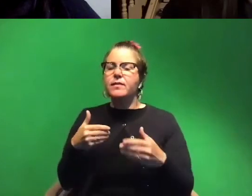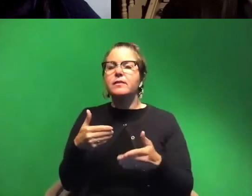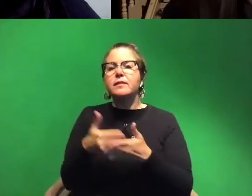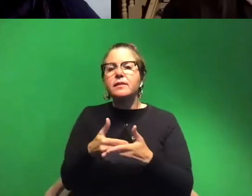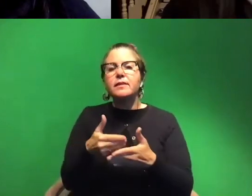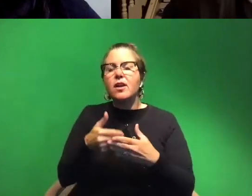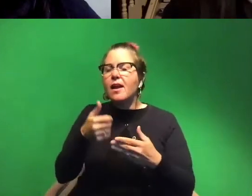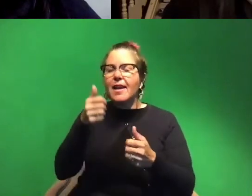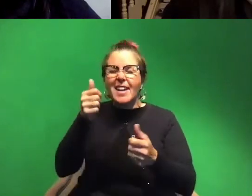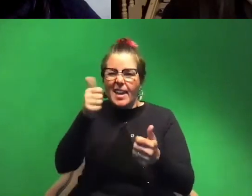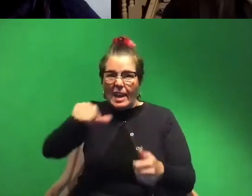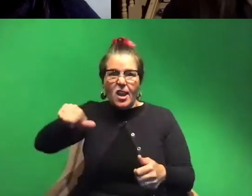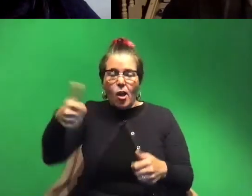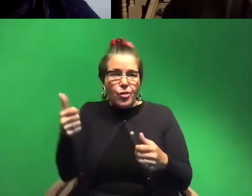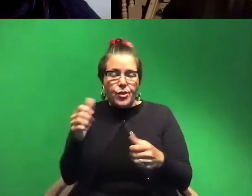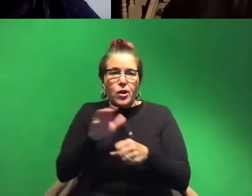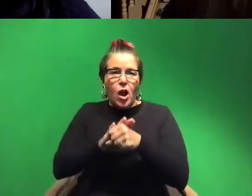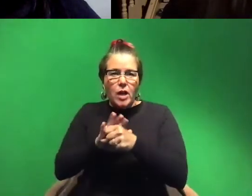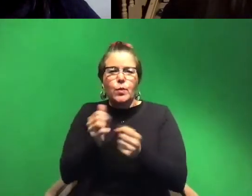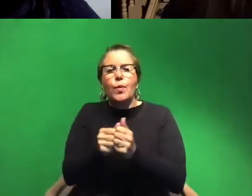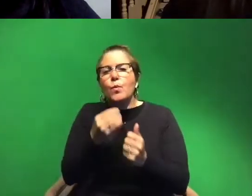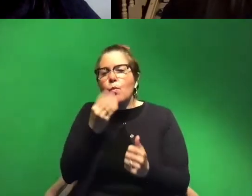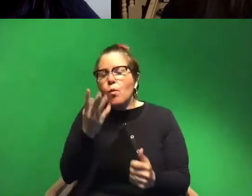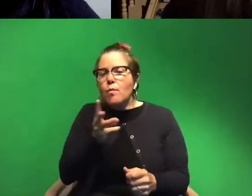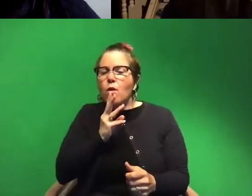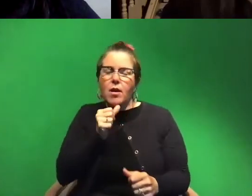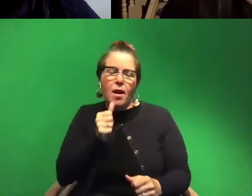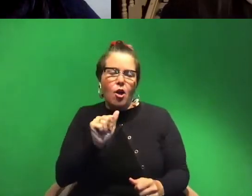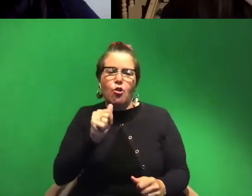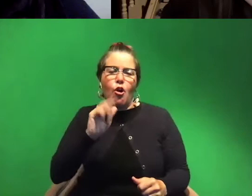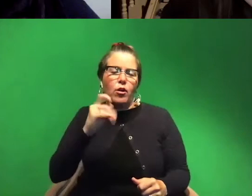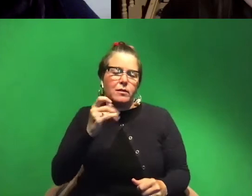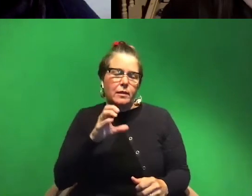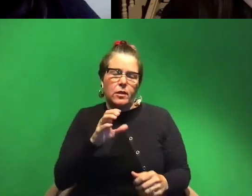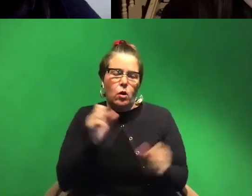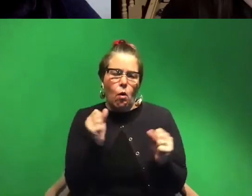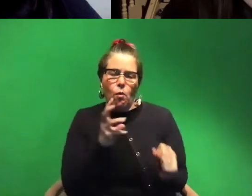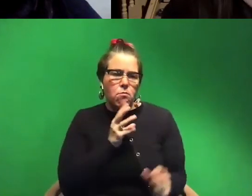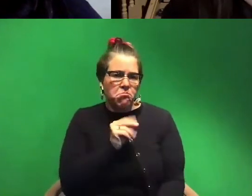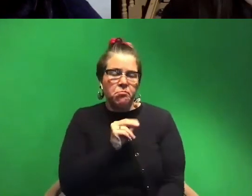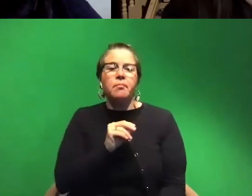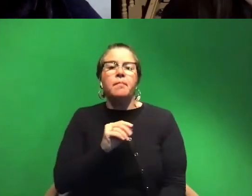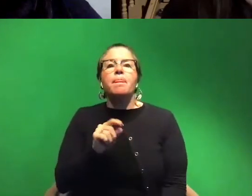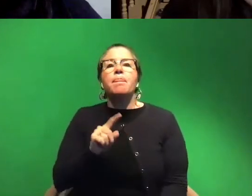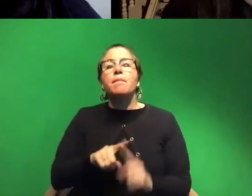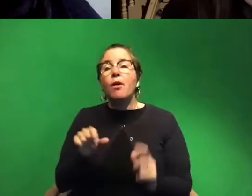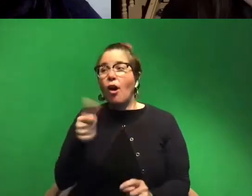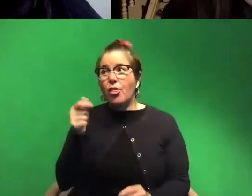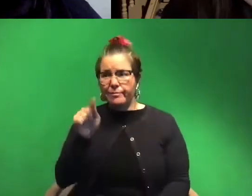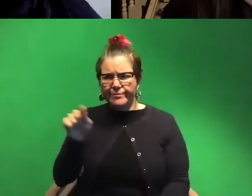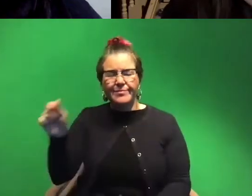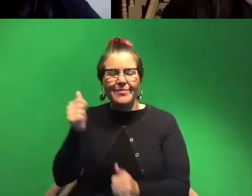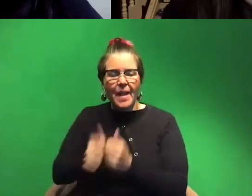every continent with warmish water. So they're not in the Arctic type, really cold waters. But other than that, they're